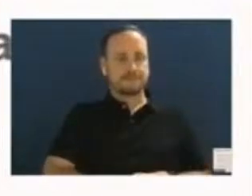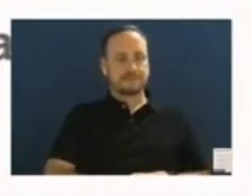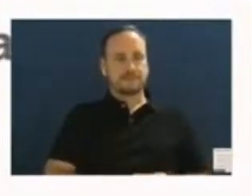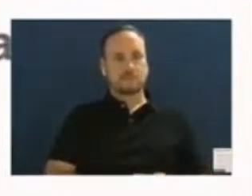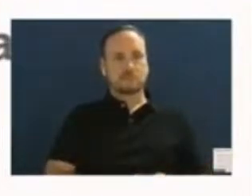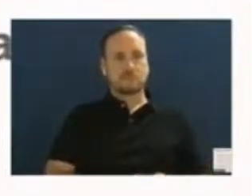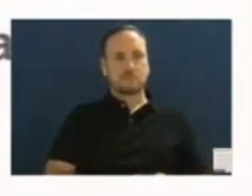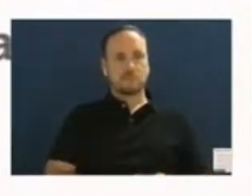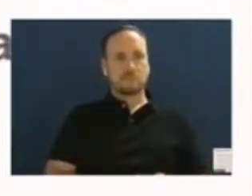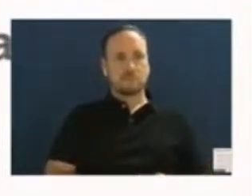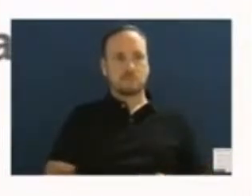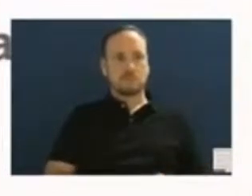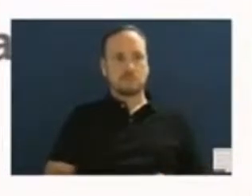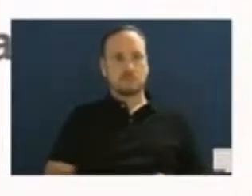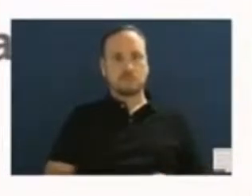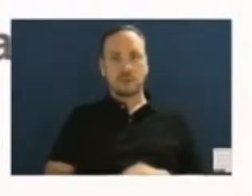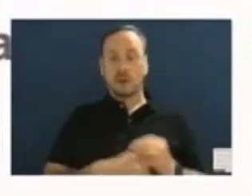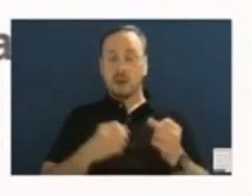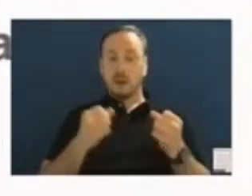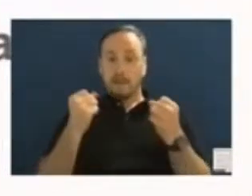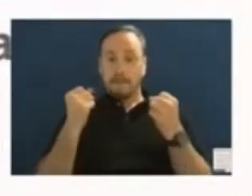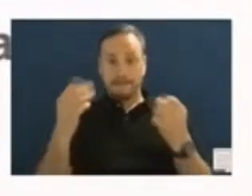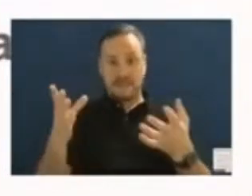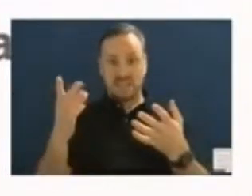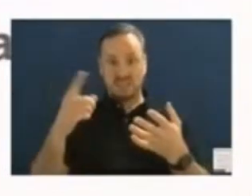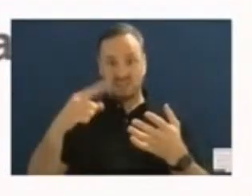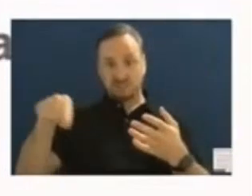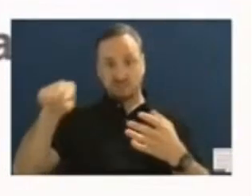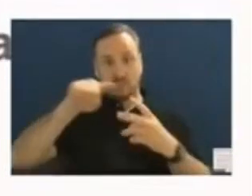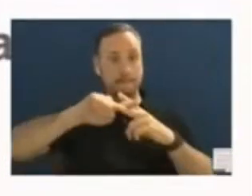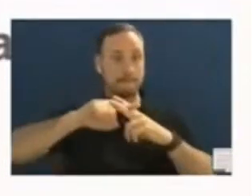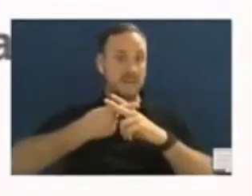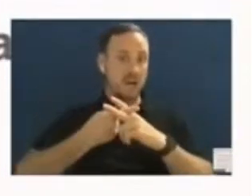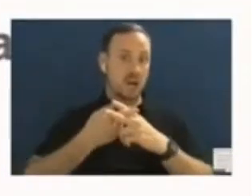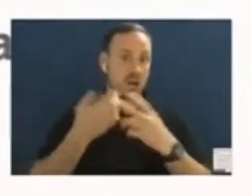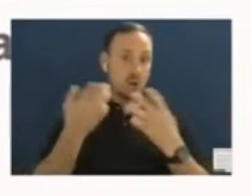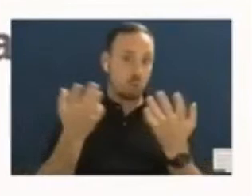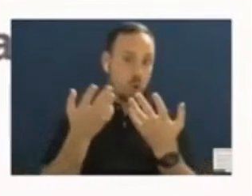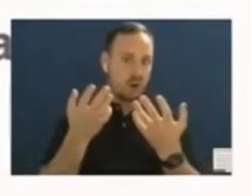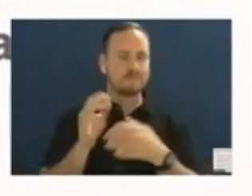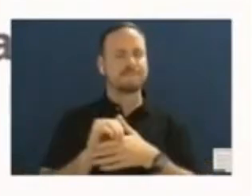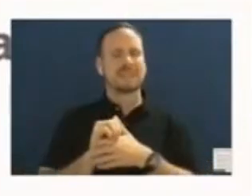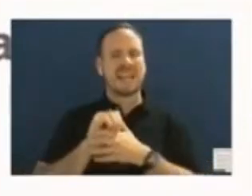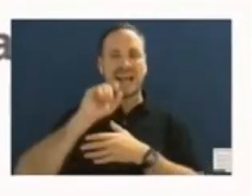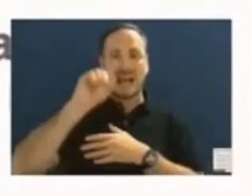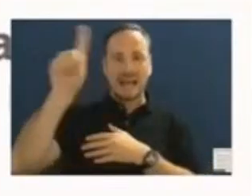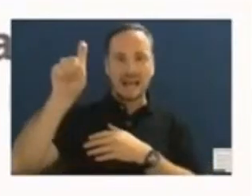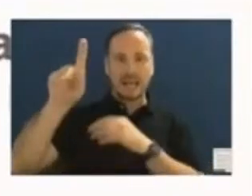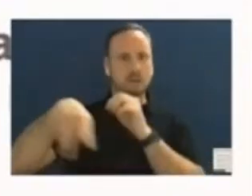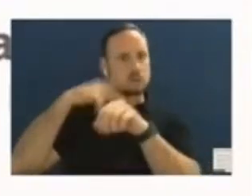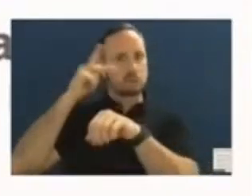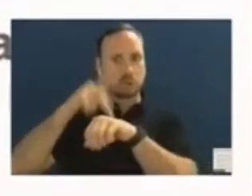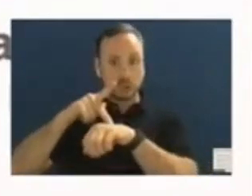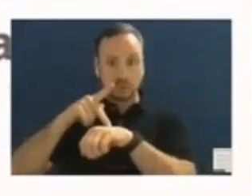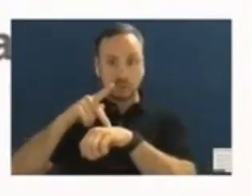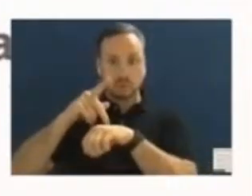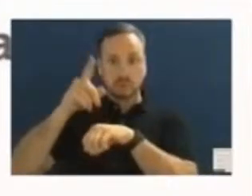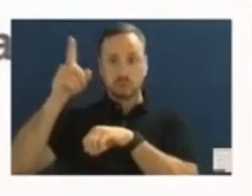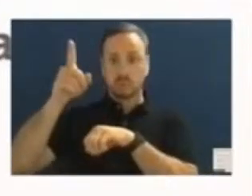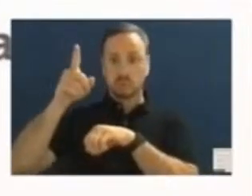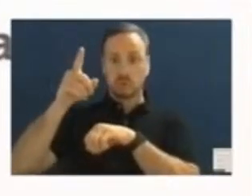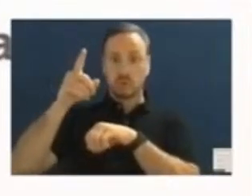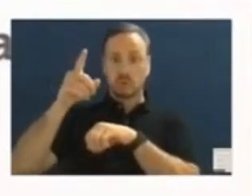many of them have already begun doing this, is that we have begun to ask our principals, whether they have done so or already, to greenlight